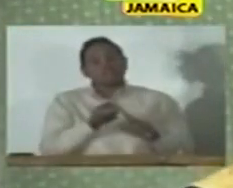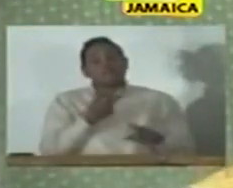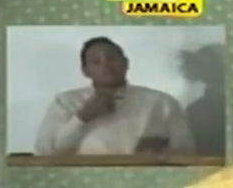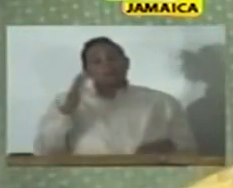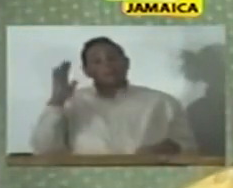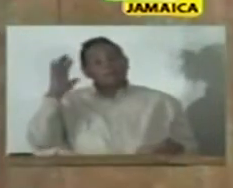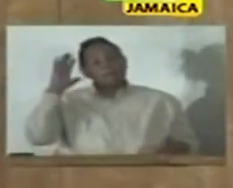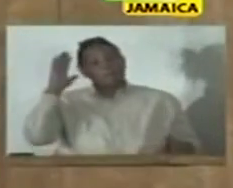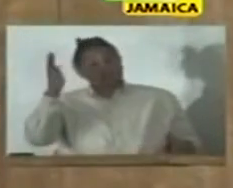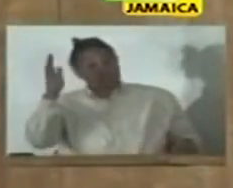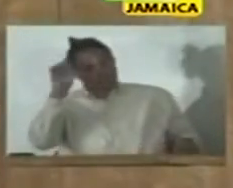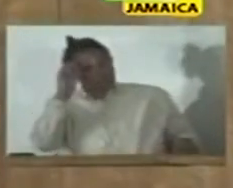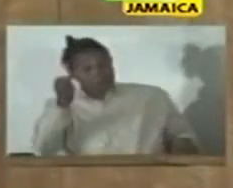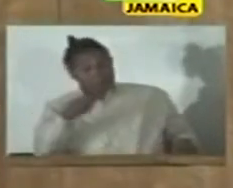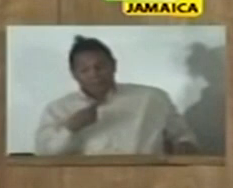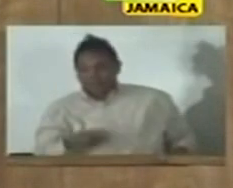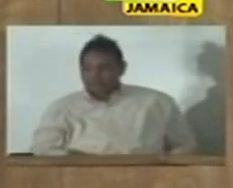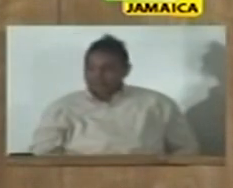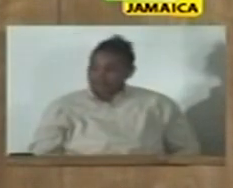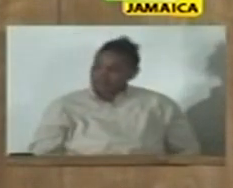but I'm going to get it back.